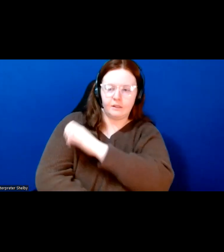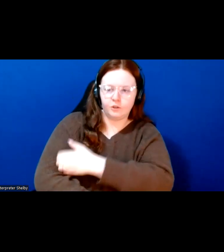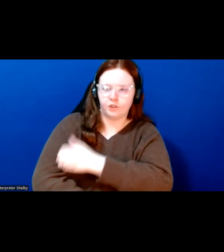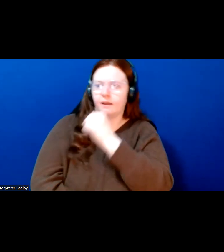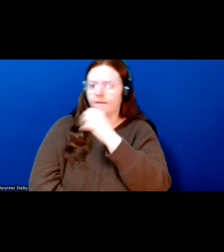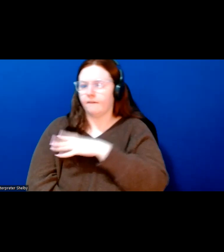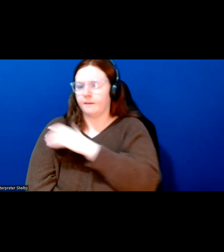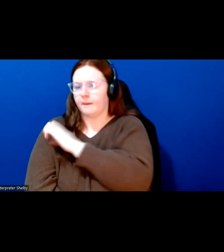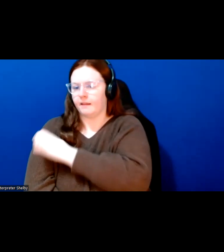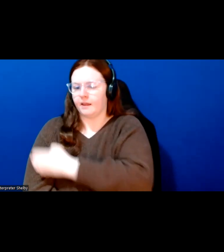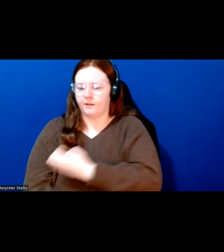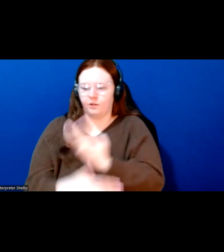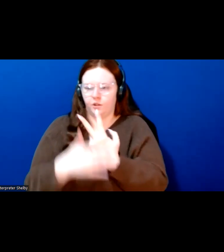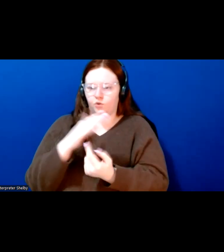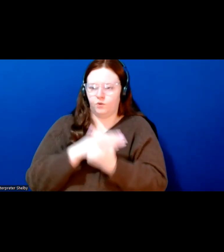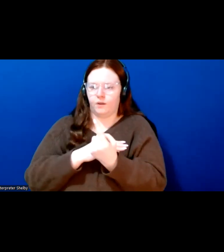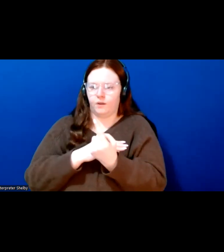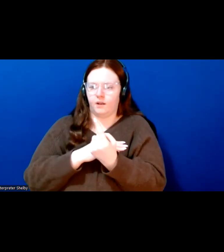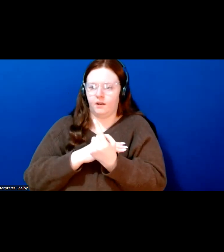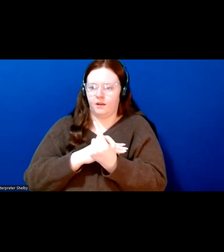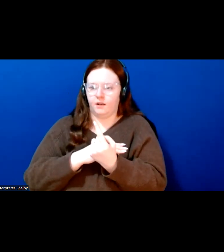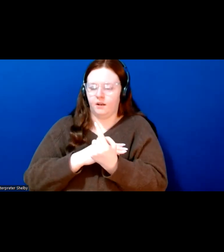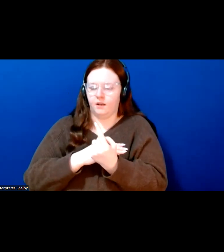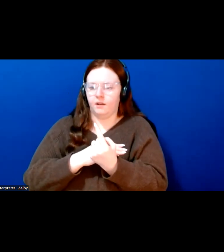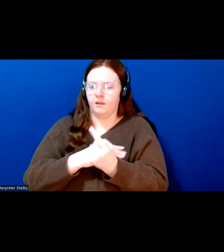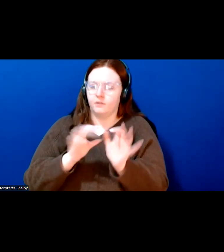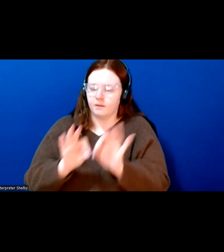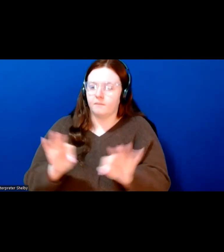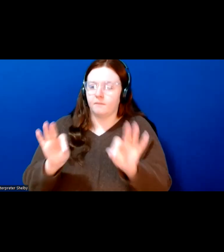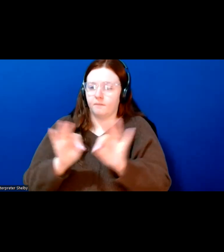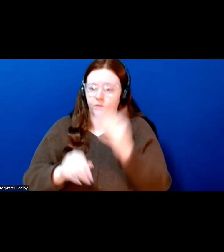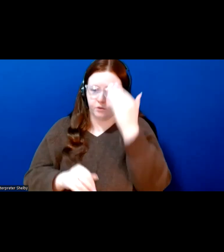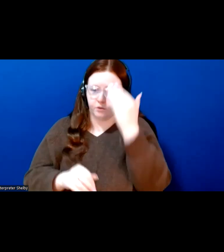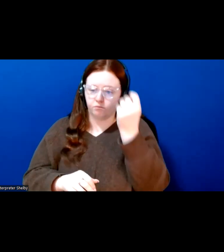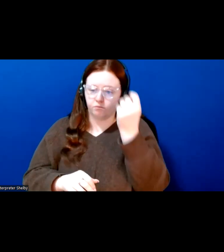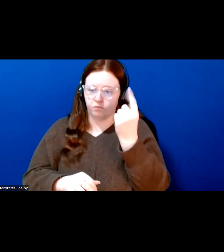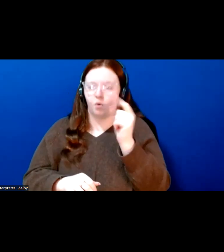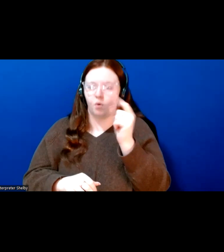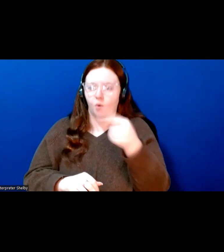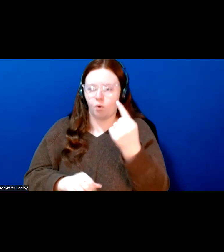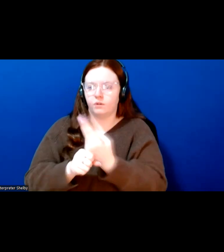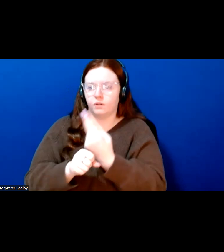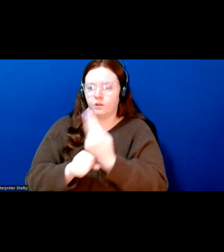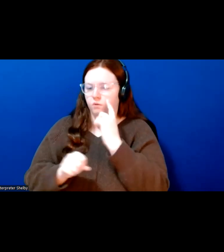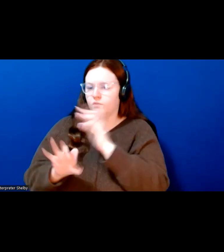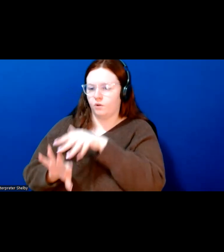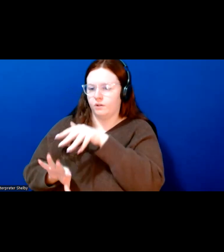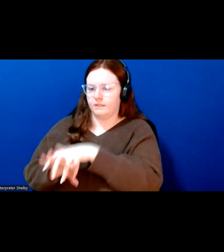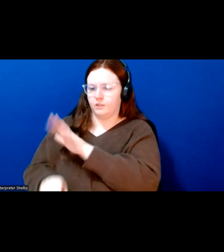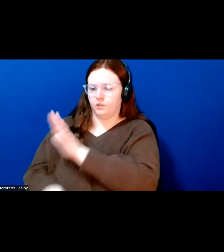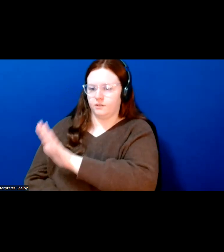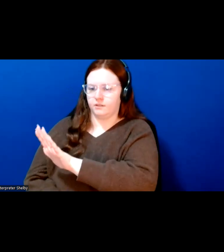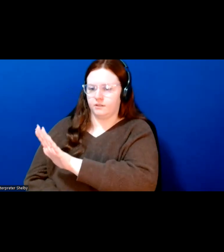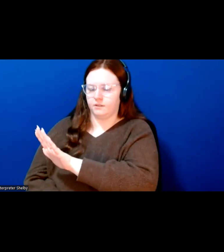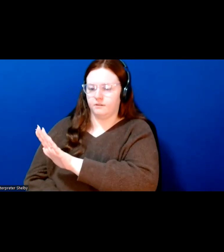person. And it is important to note that it can only be used in an Indigenous context. And the reason why